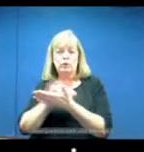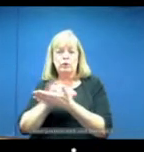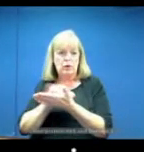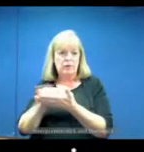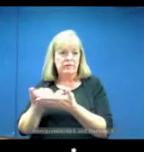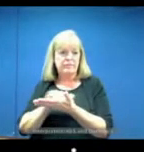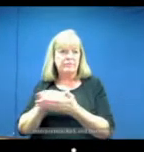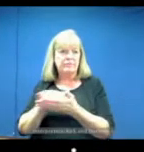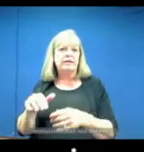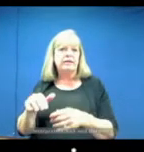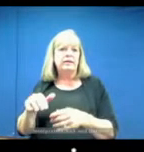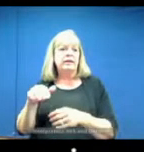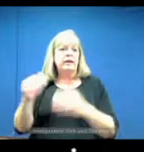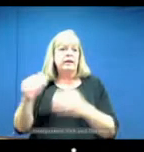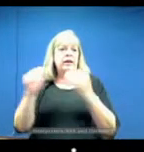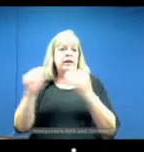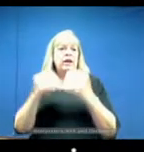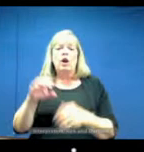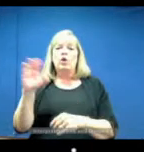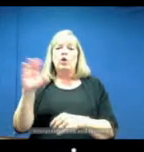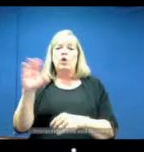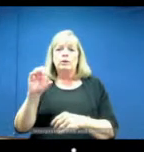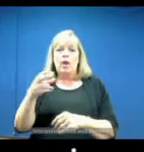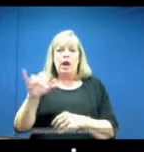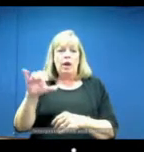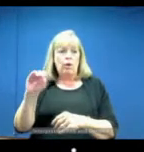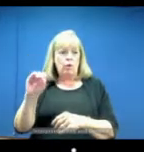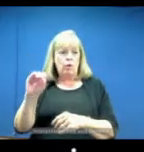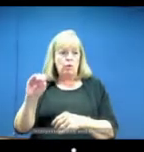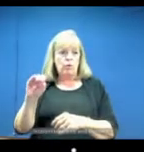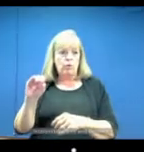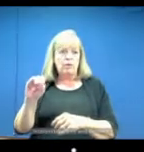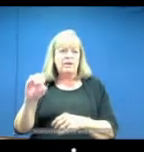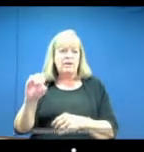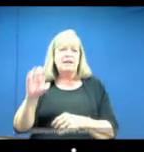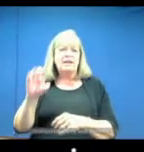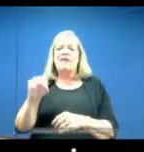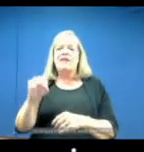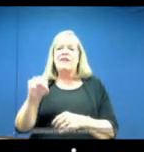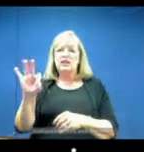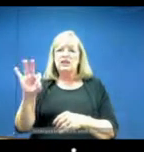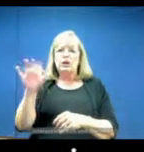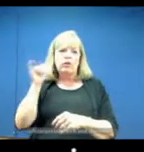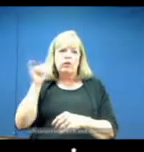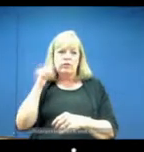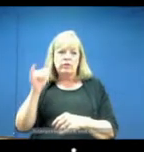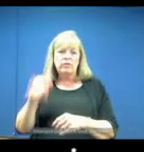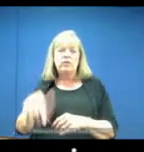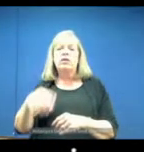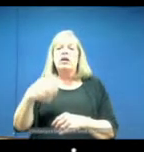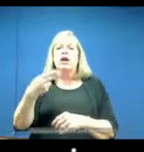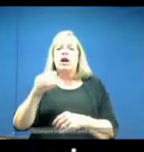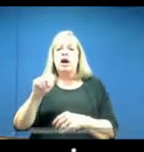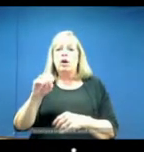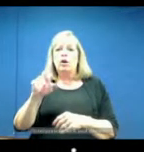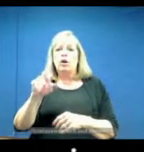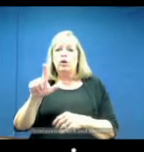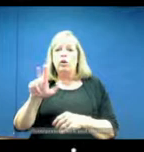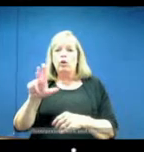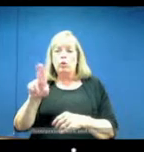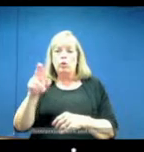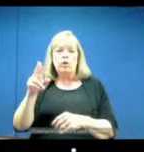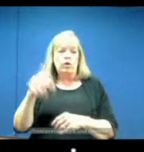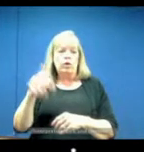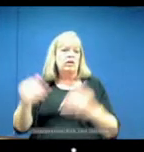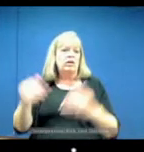York, Columbus, Ohio, San Francisco, Honolulu, Salt